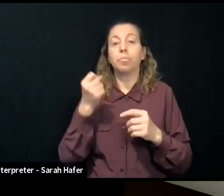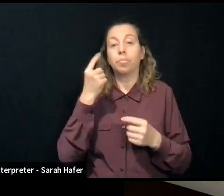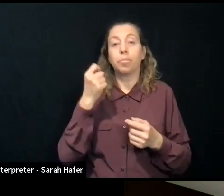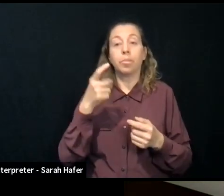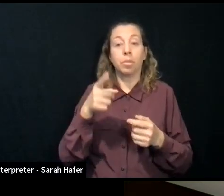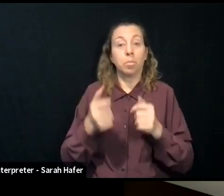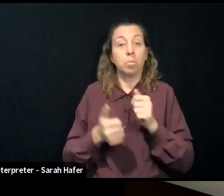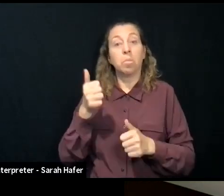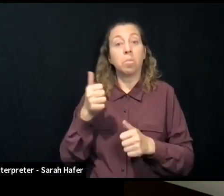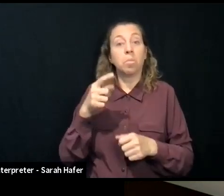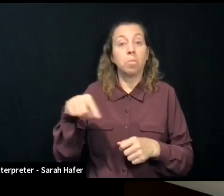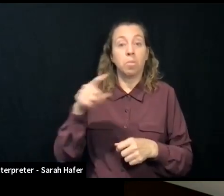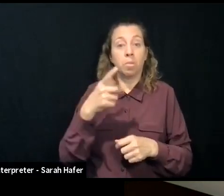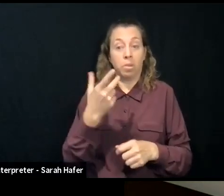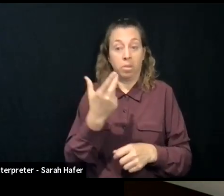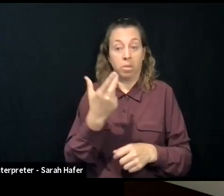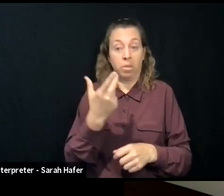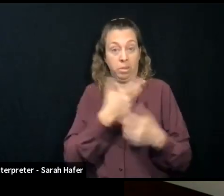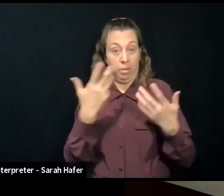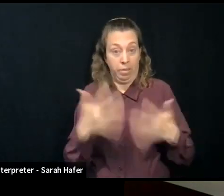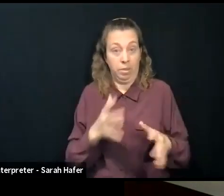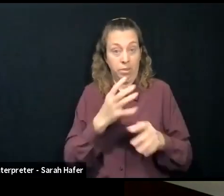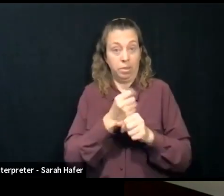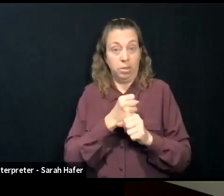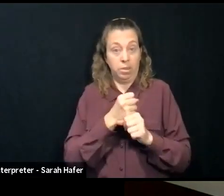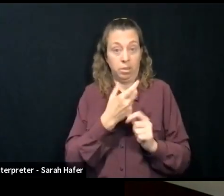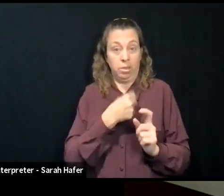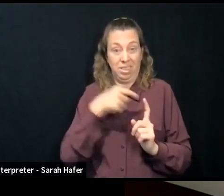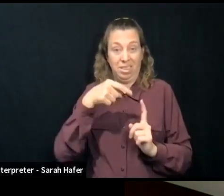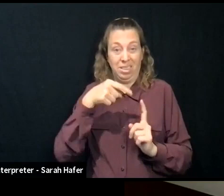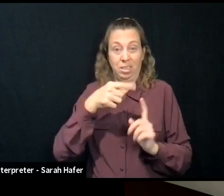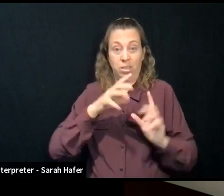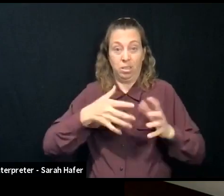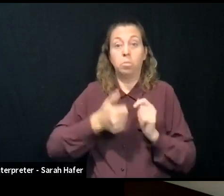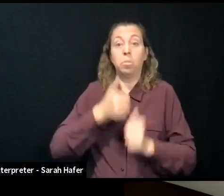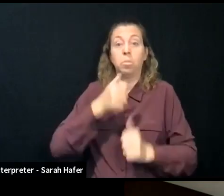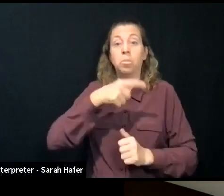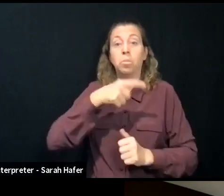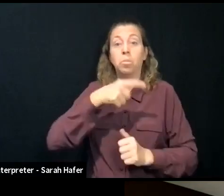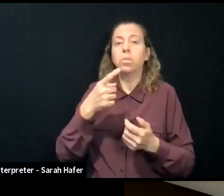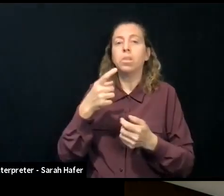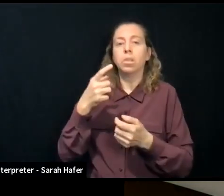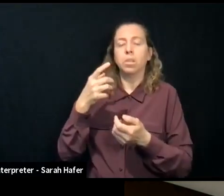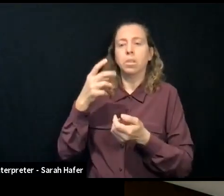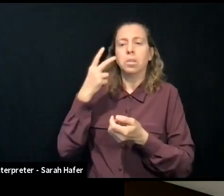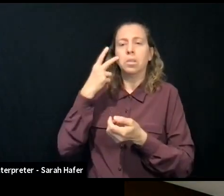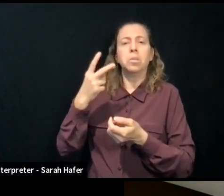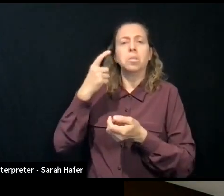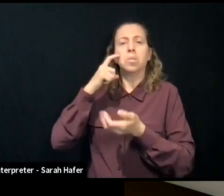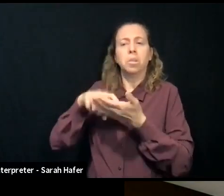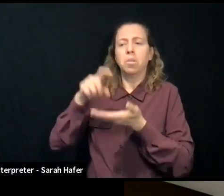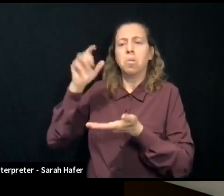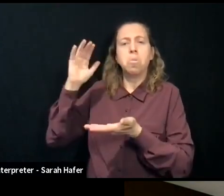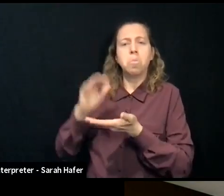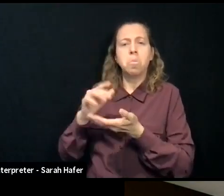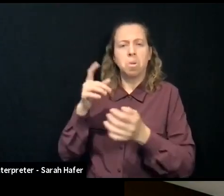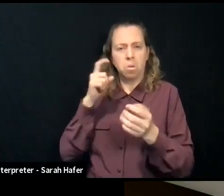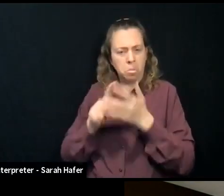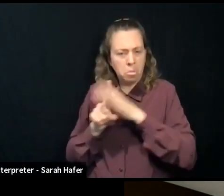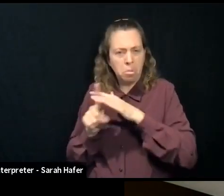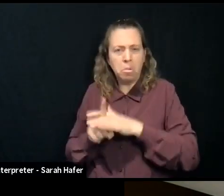milder in the vaccinees, and the effect of the variants on symptoms in vaccinees probably not